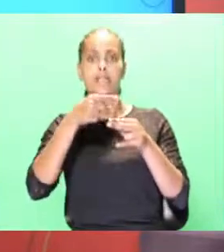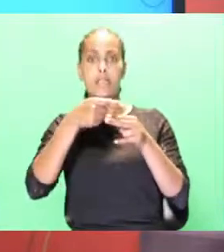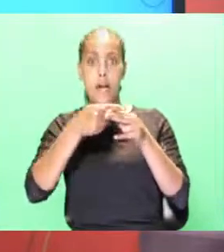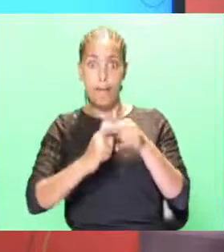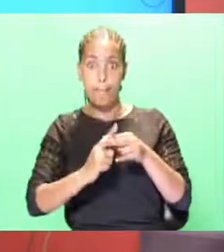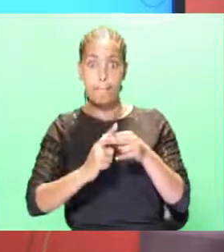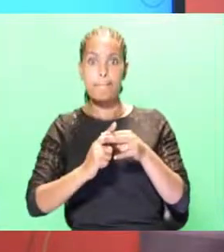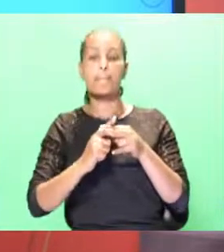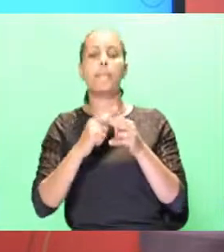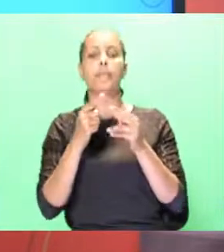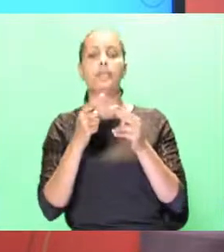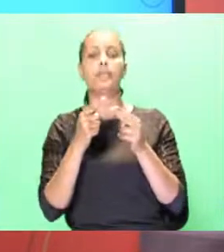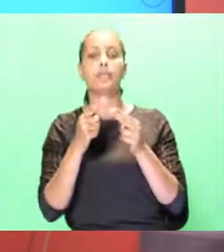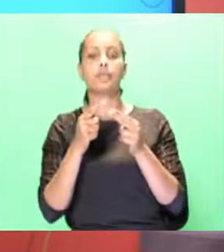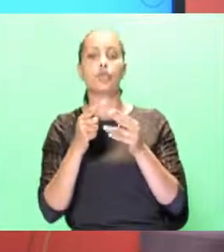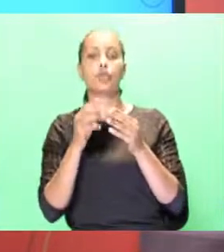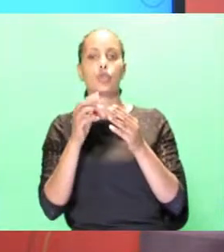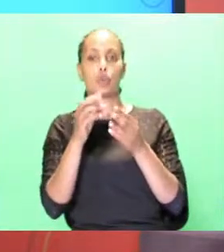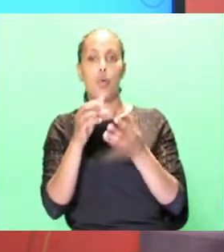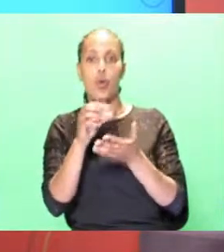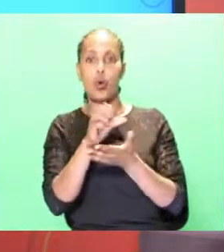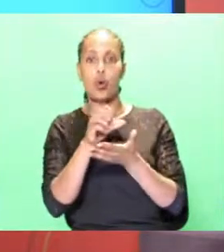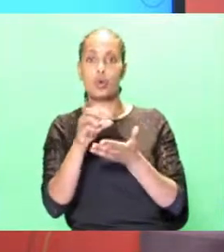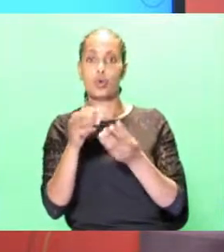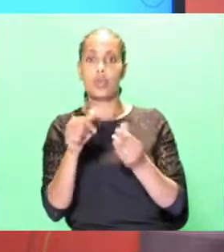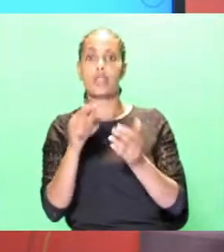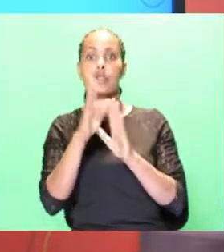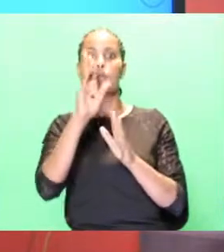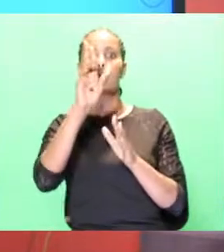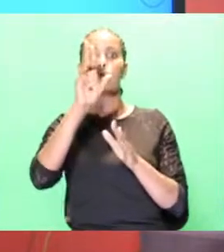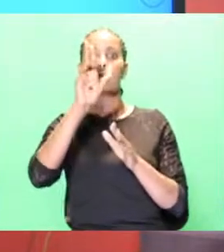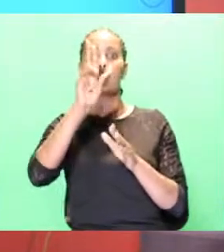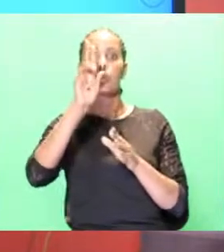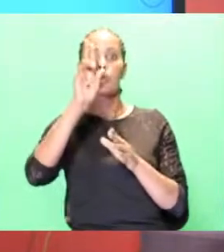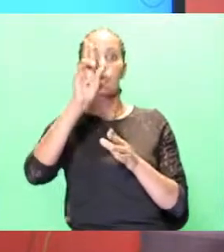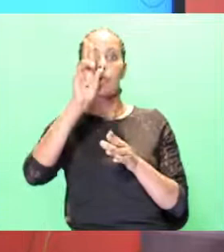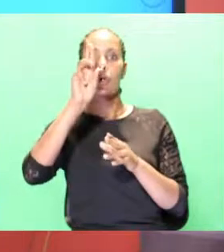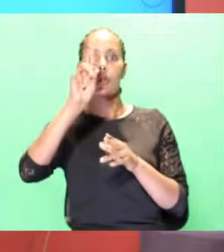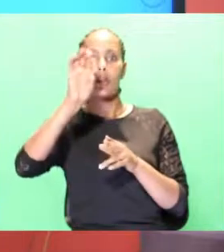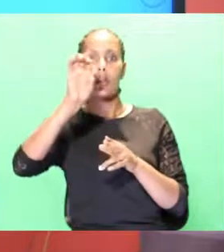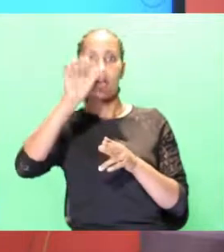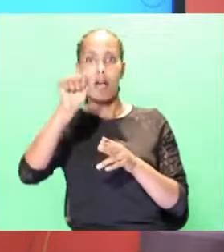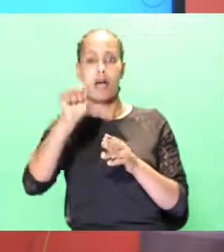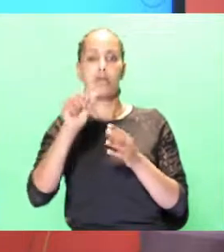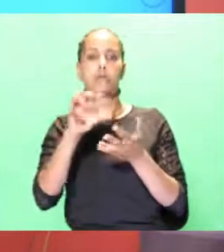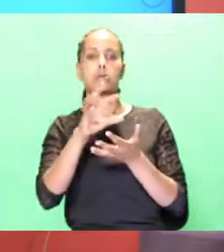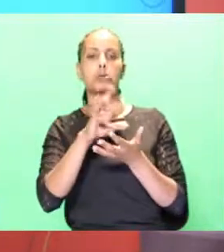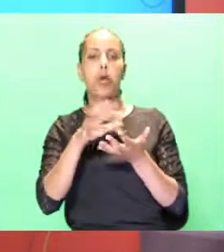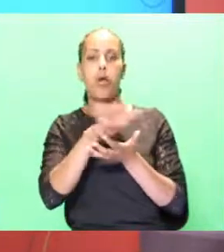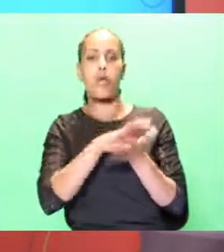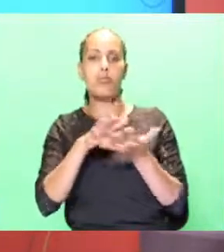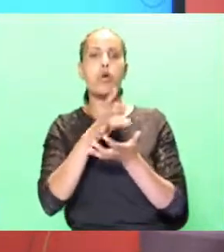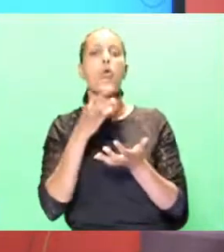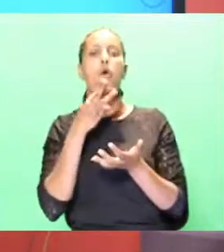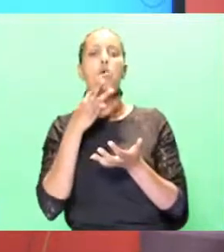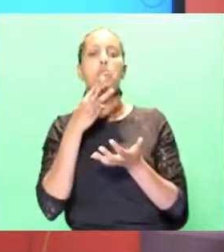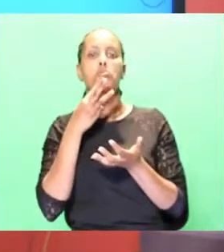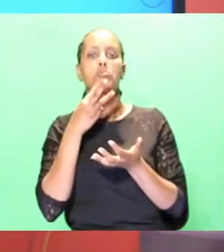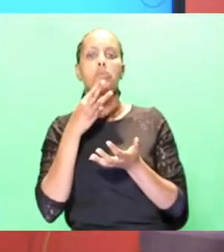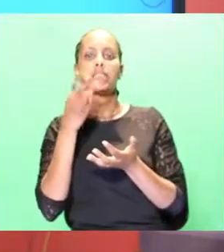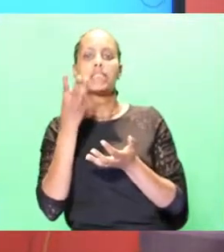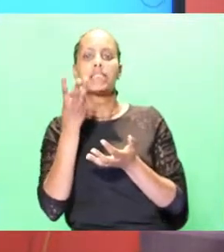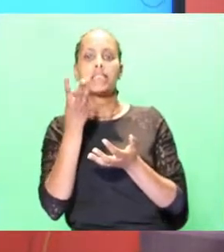molar mass of the solute. The solute is urea dissolved in water. Its molar mass is 60 gram per